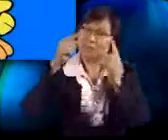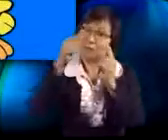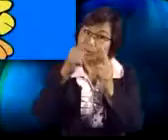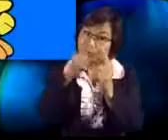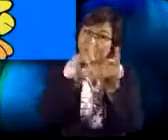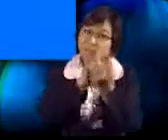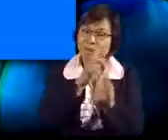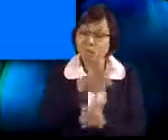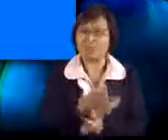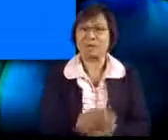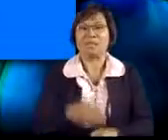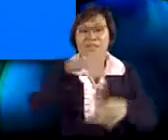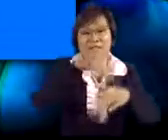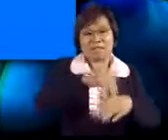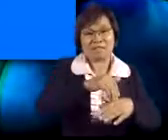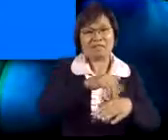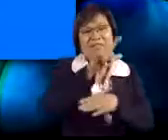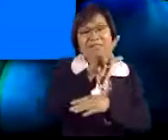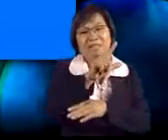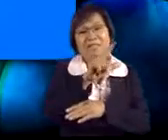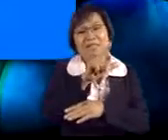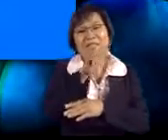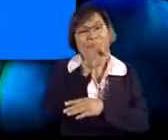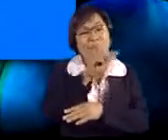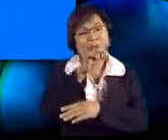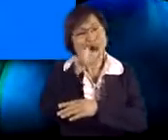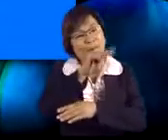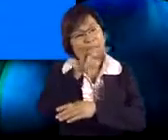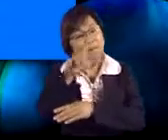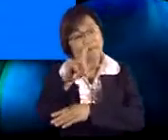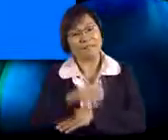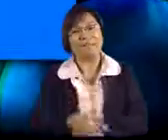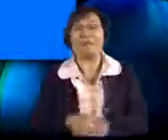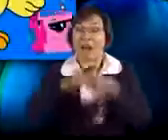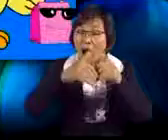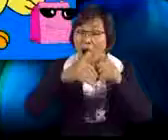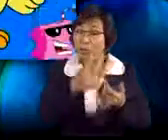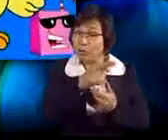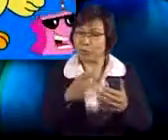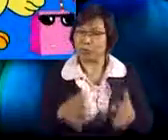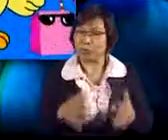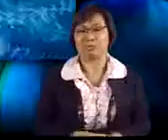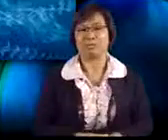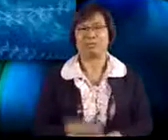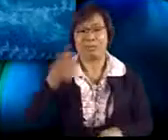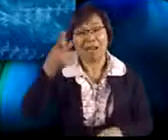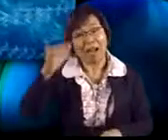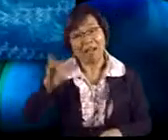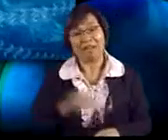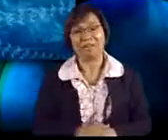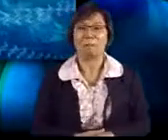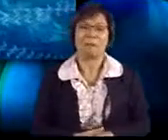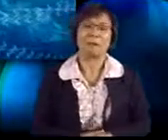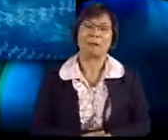is Milliliter. Hi friends, I'm Milliliter. How do you do? Hi!